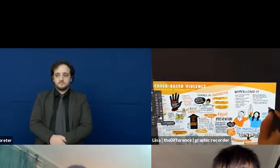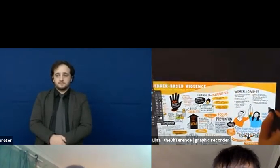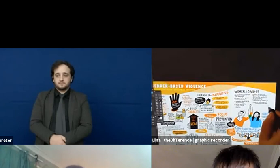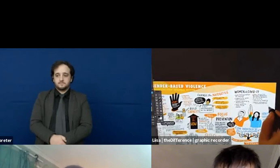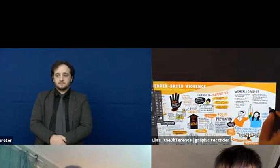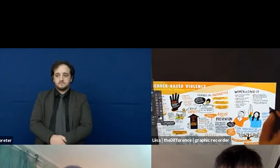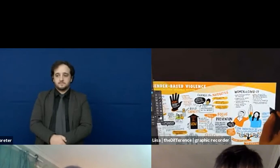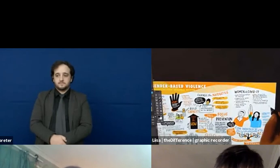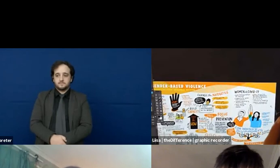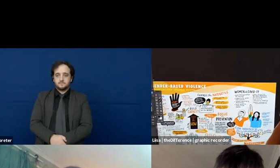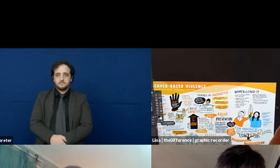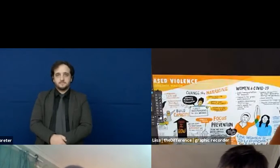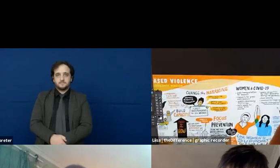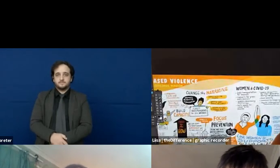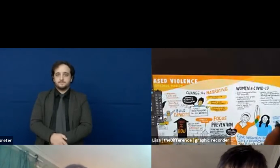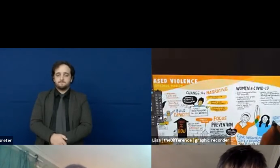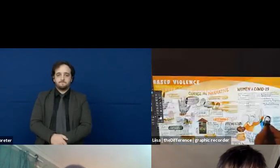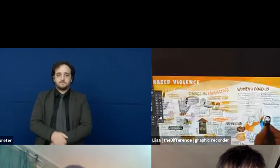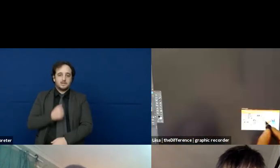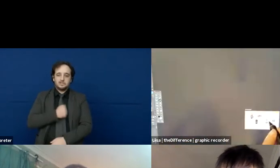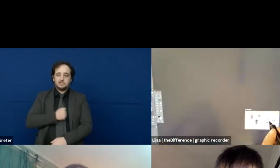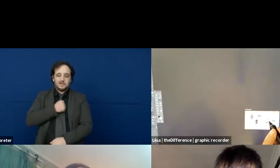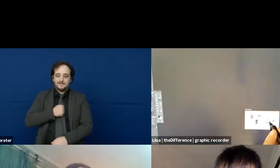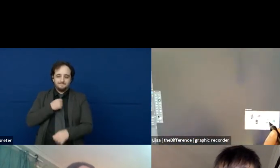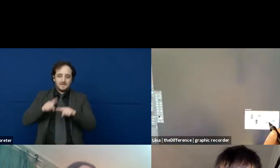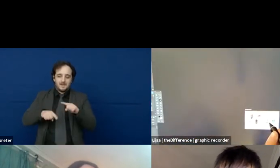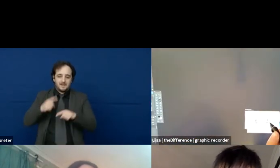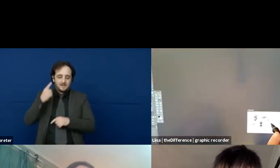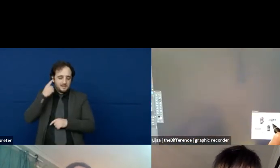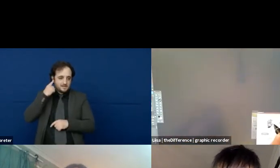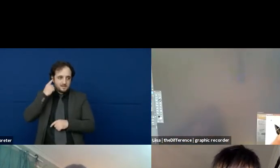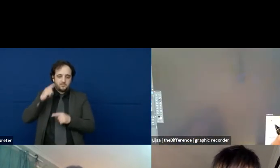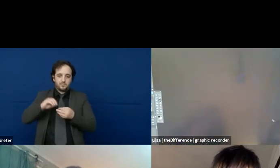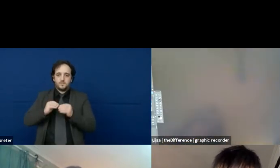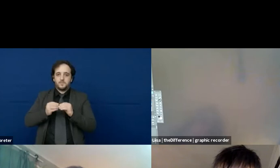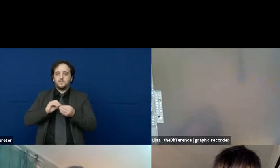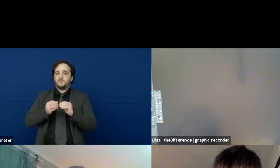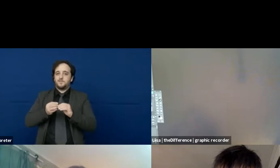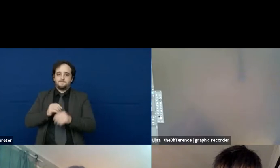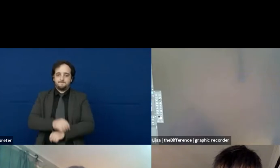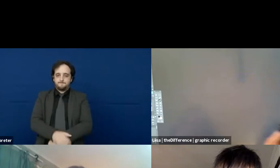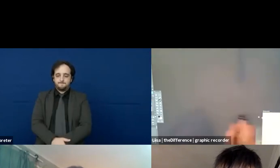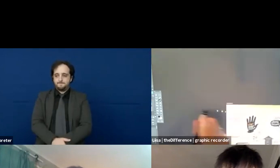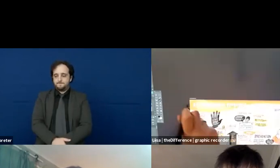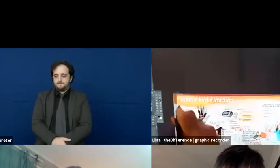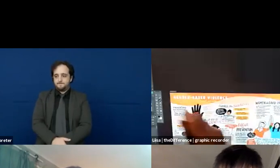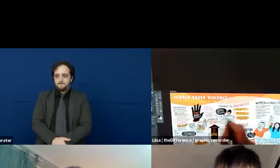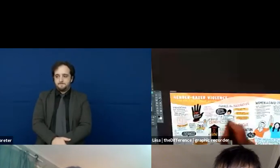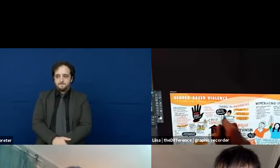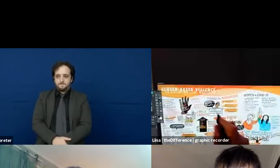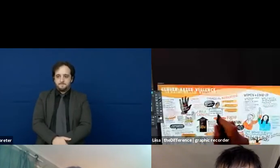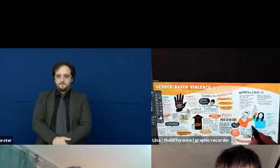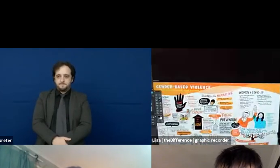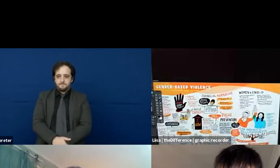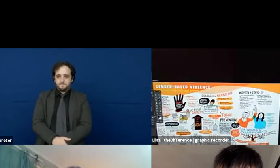level who, you know, as we've been saying all the time, you know, they know what the job is, they know what they're doing, they know what their context